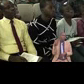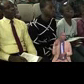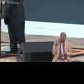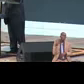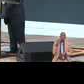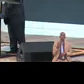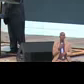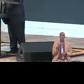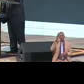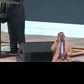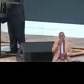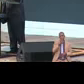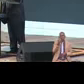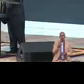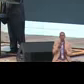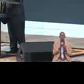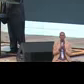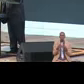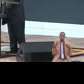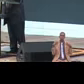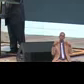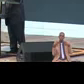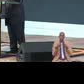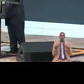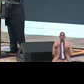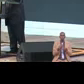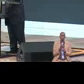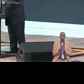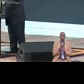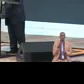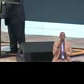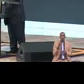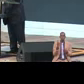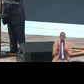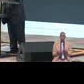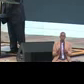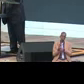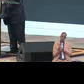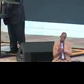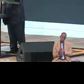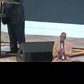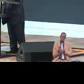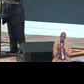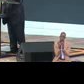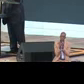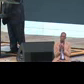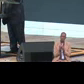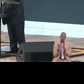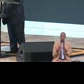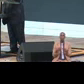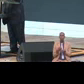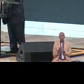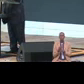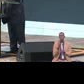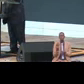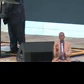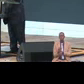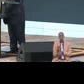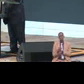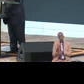and he's using that yoke to make you plow his field, to make you cultivate